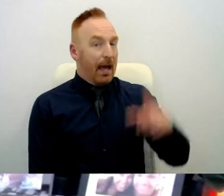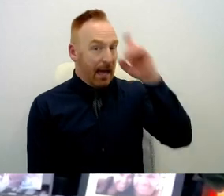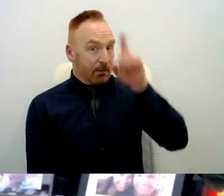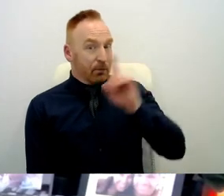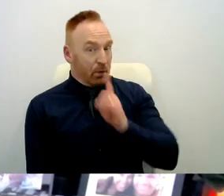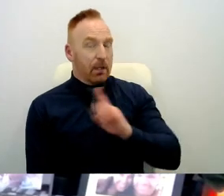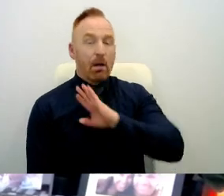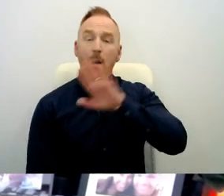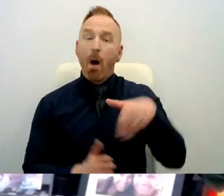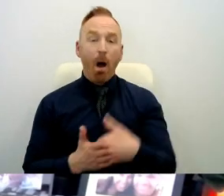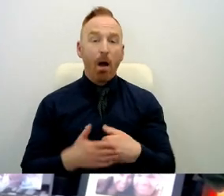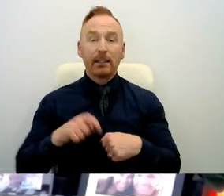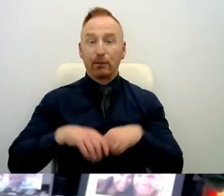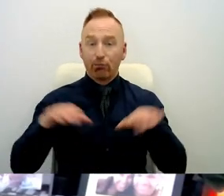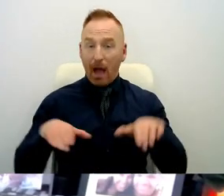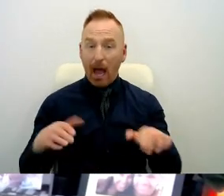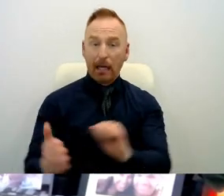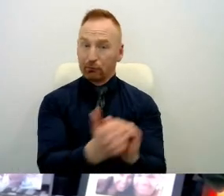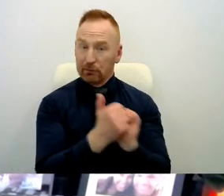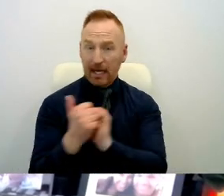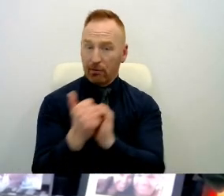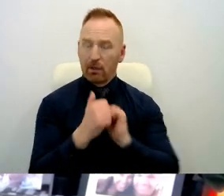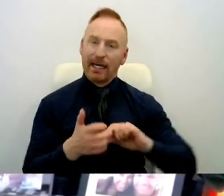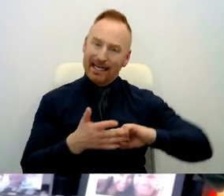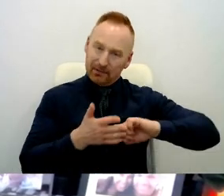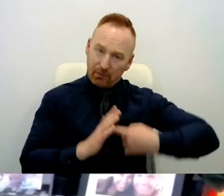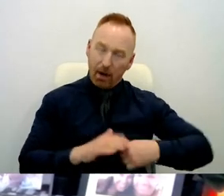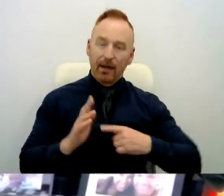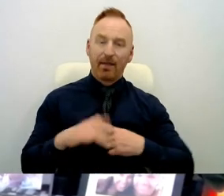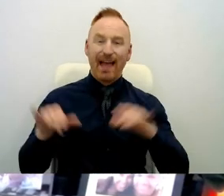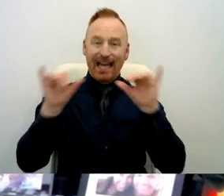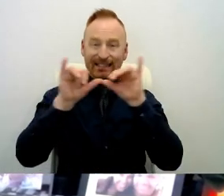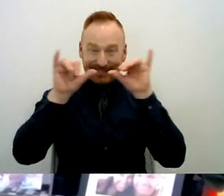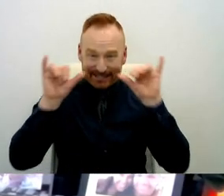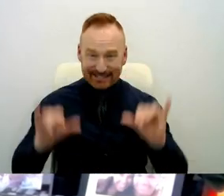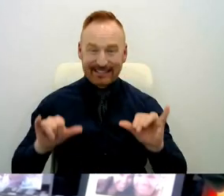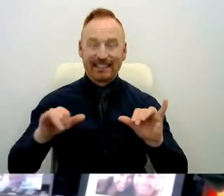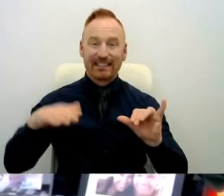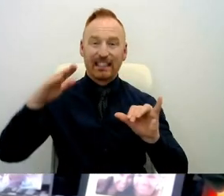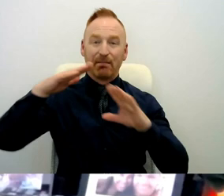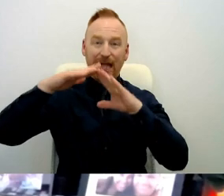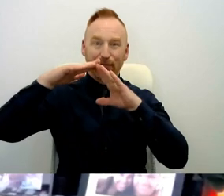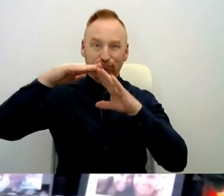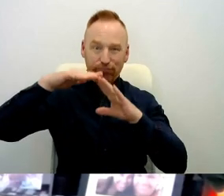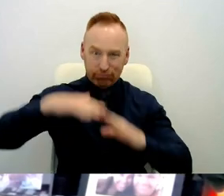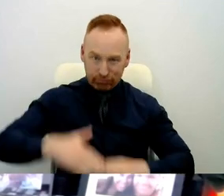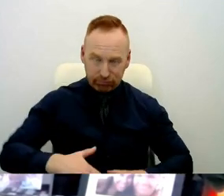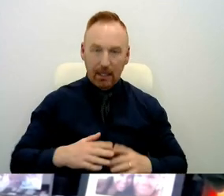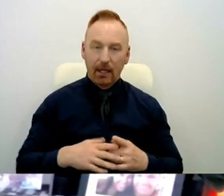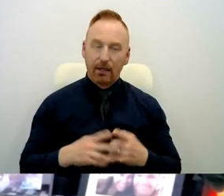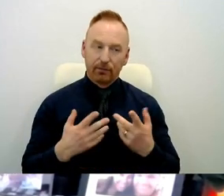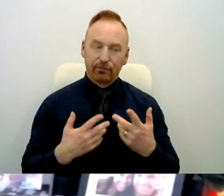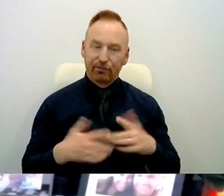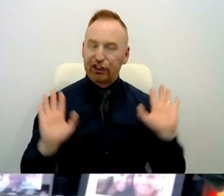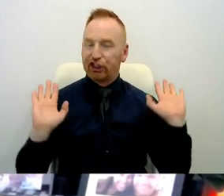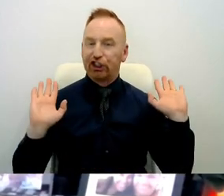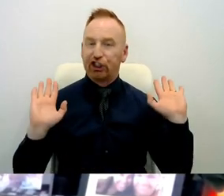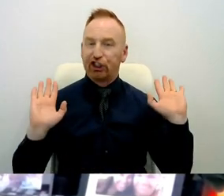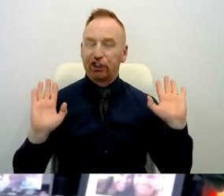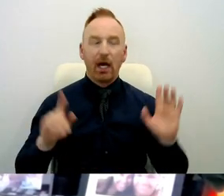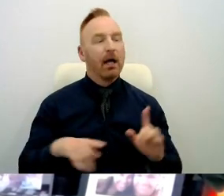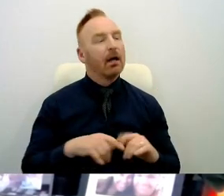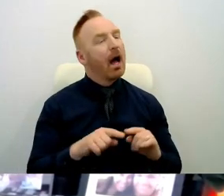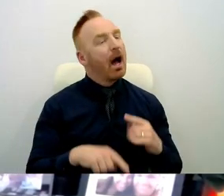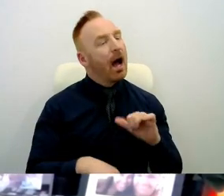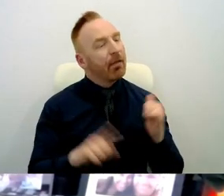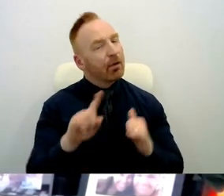Absolutely. We all need to act together and start dismantling once and for all. Another question for you, Ms. Harris, is would you